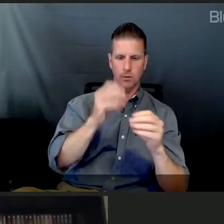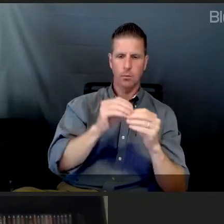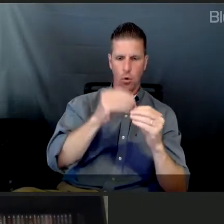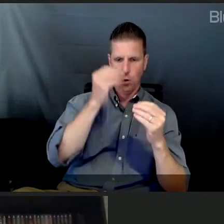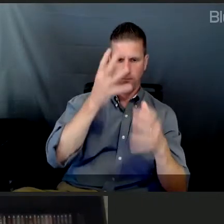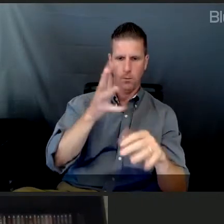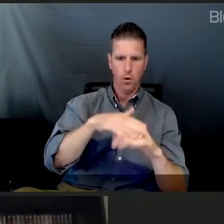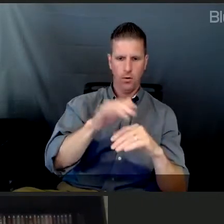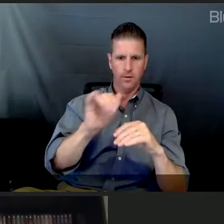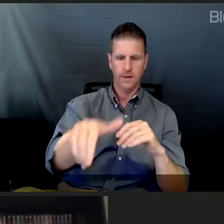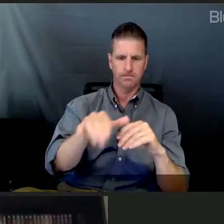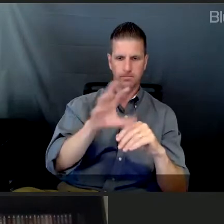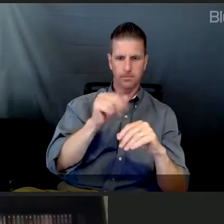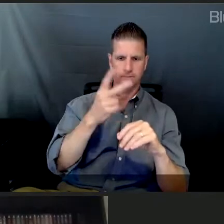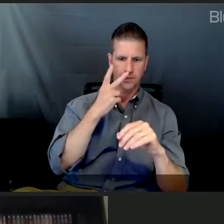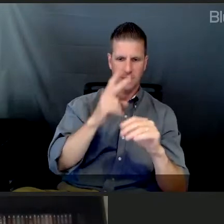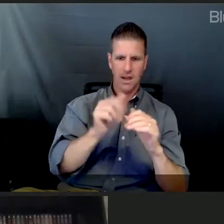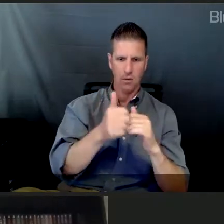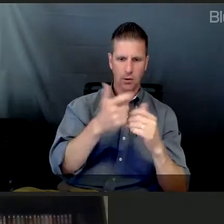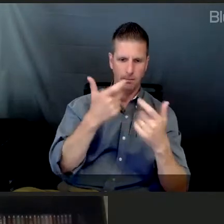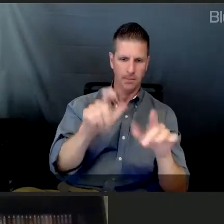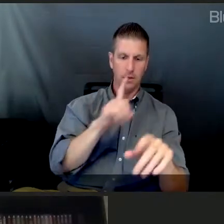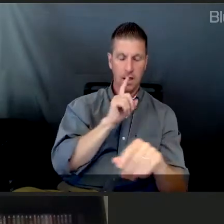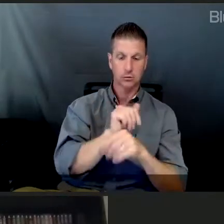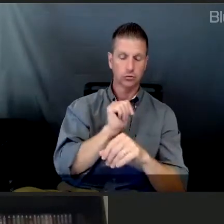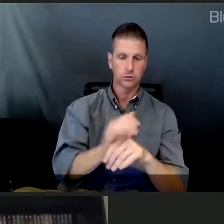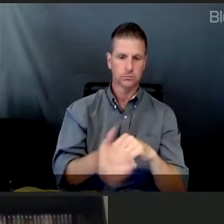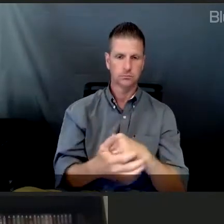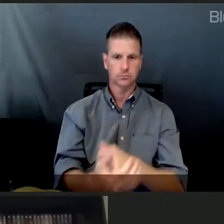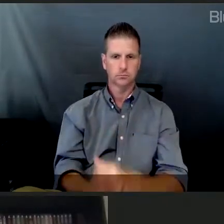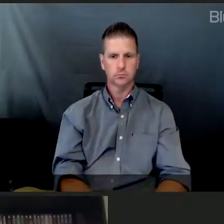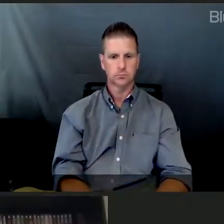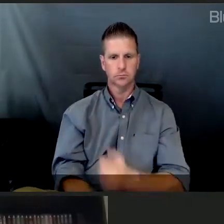that and see just how big it actually is.